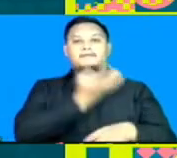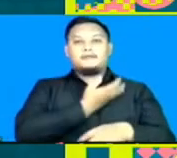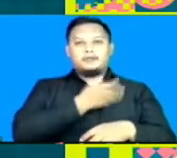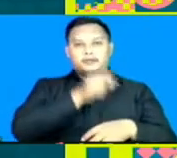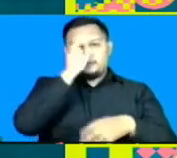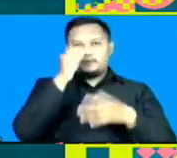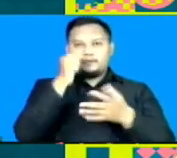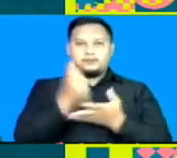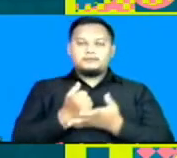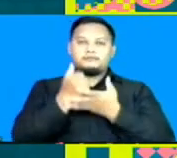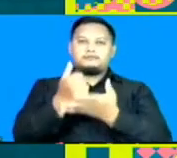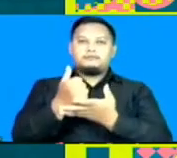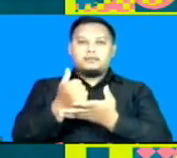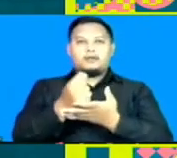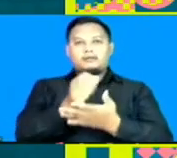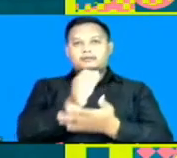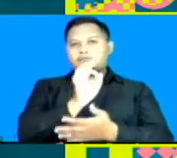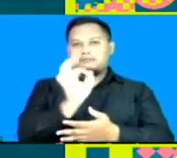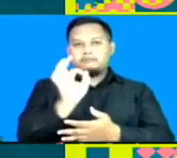expecting anything in return.